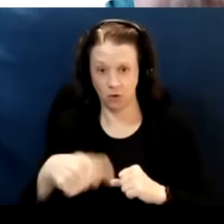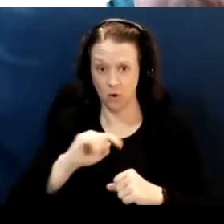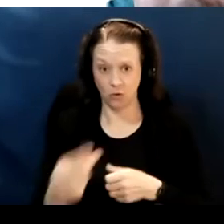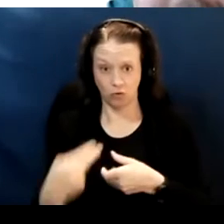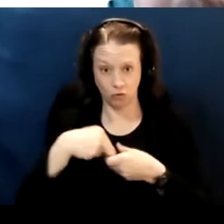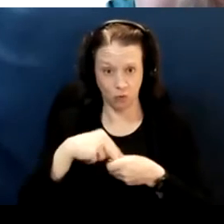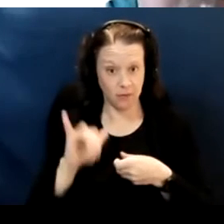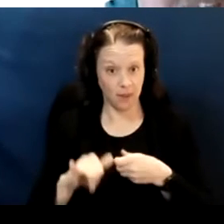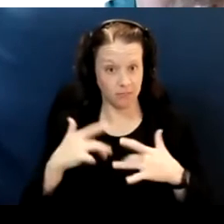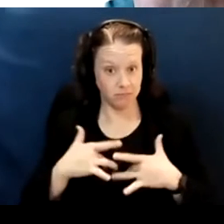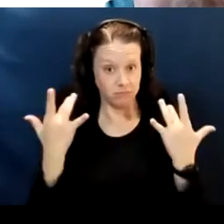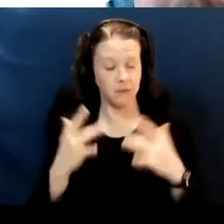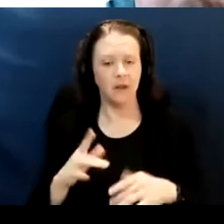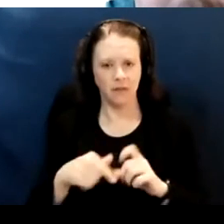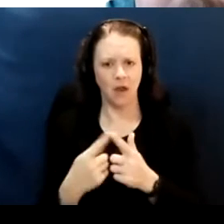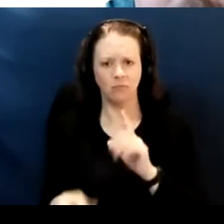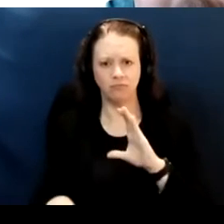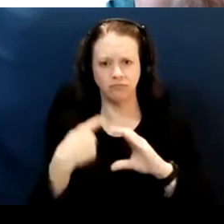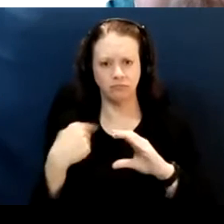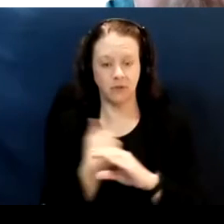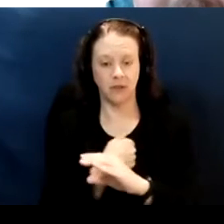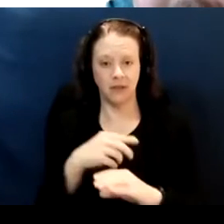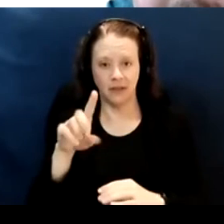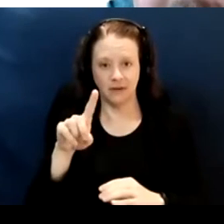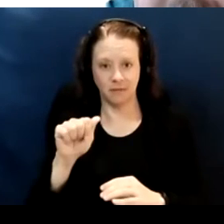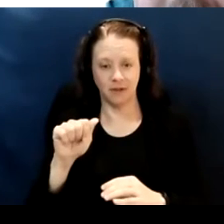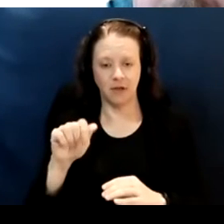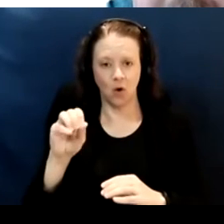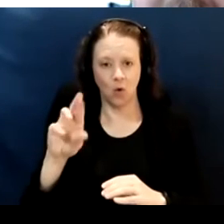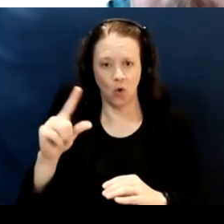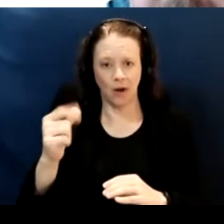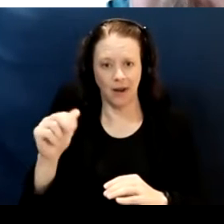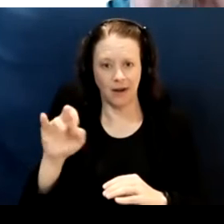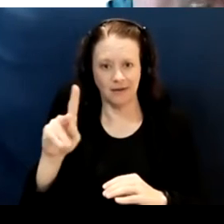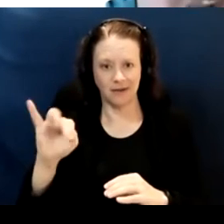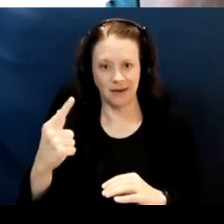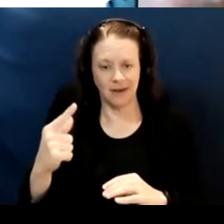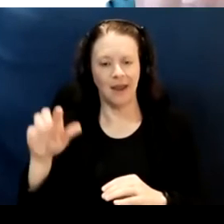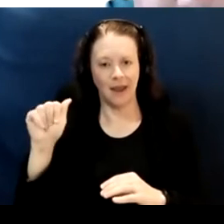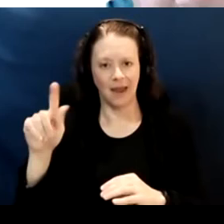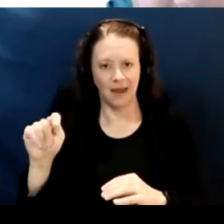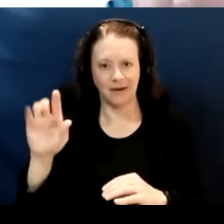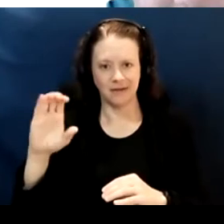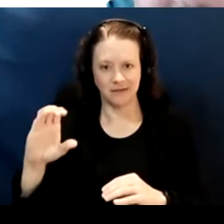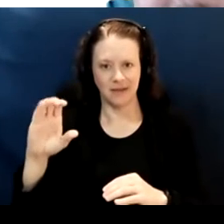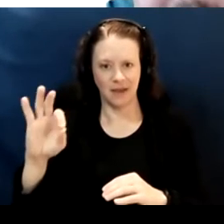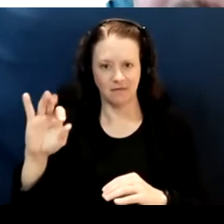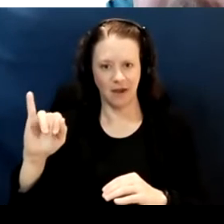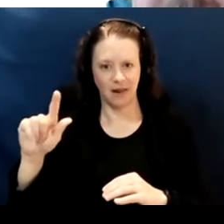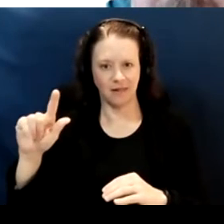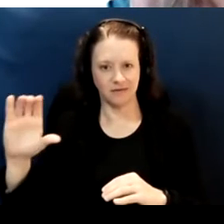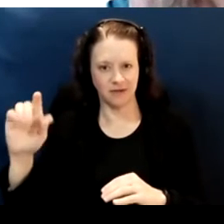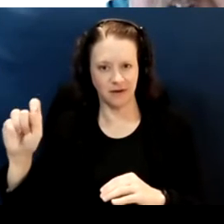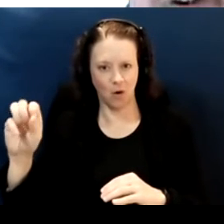us an email, disabilityorganizing@cfilc.org. disabilityrights.org. And I'll put that in the